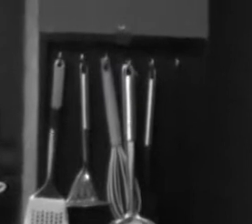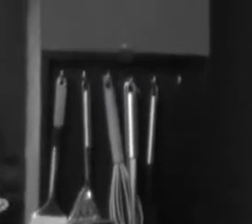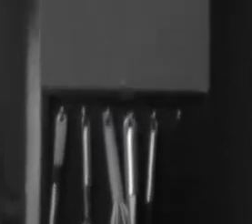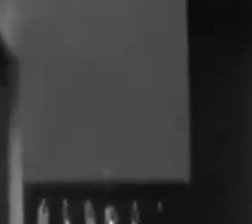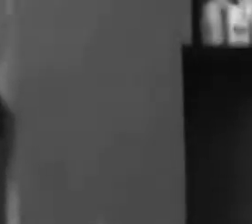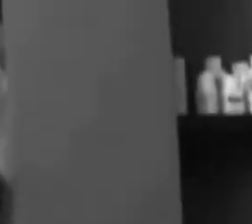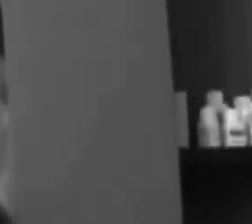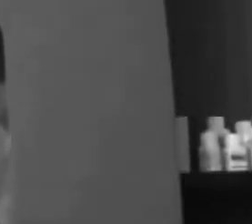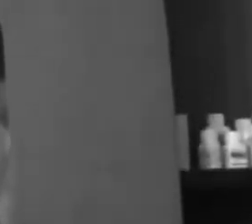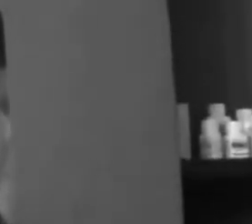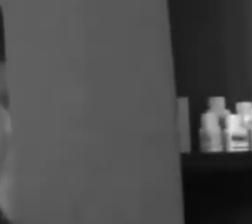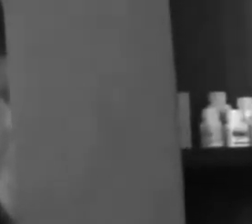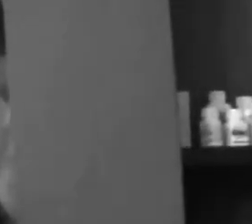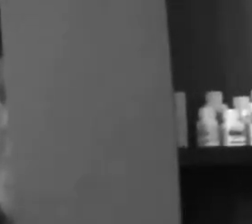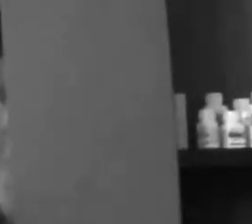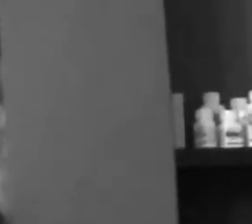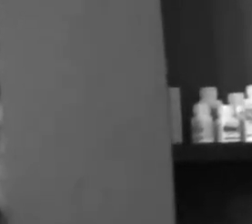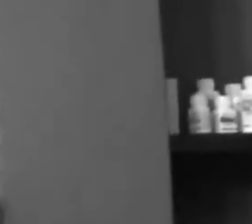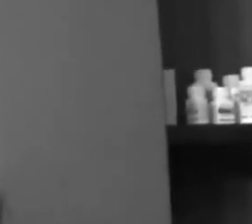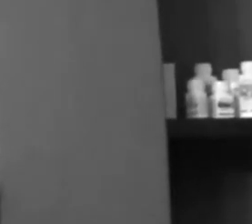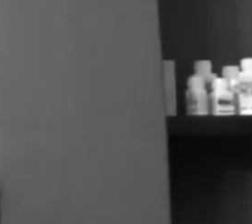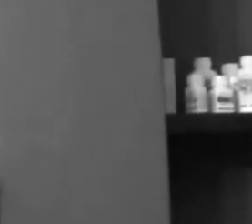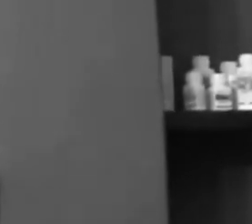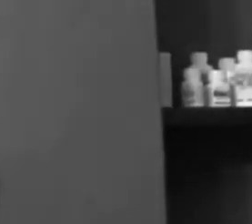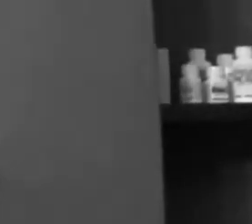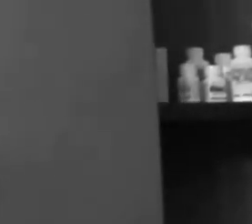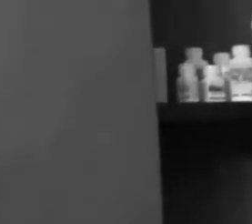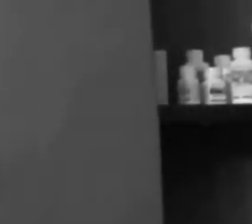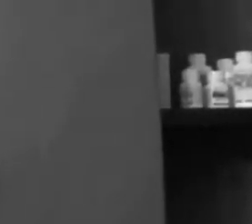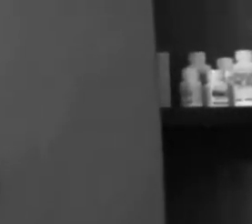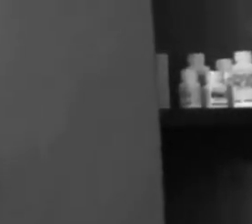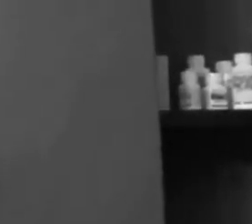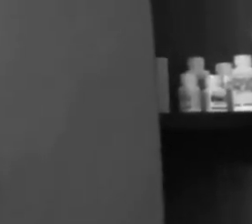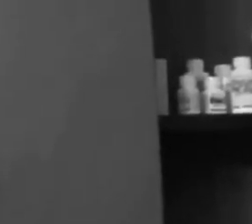Take out the tray. Fare. Oh, look at